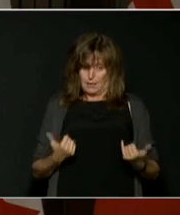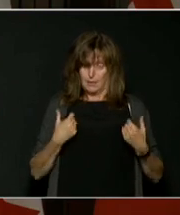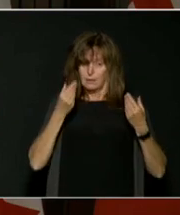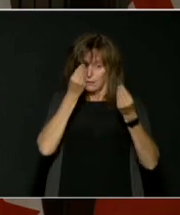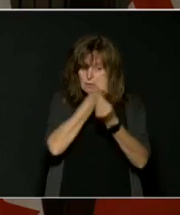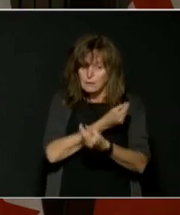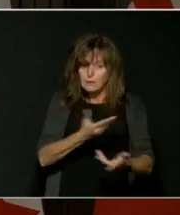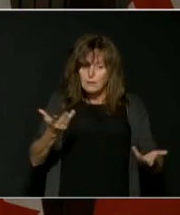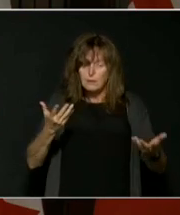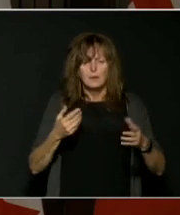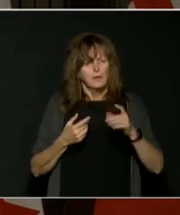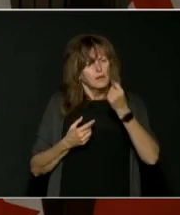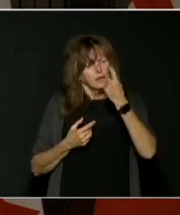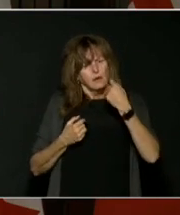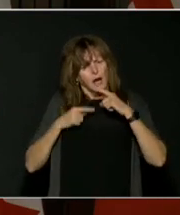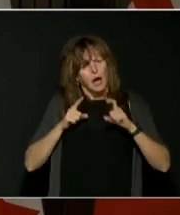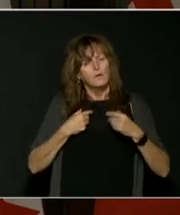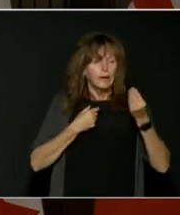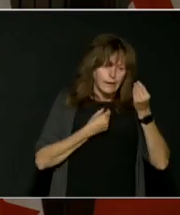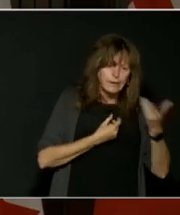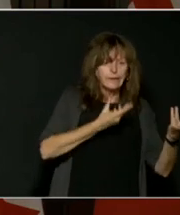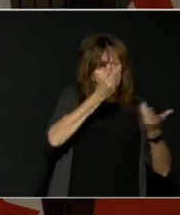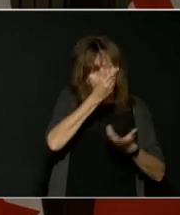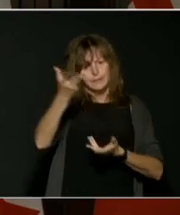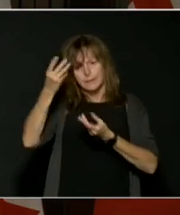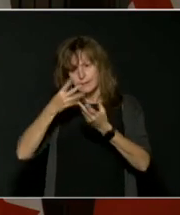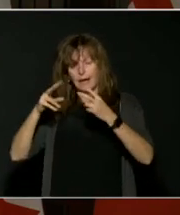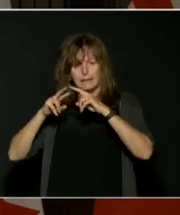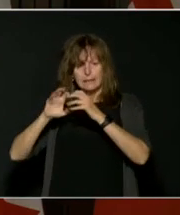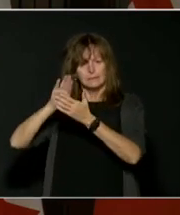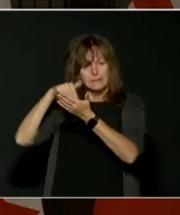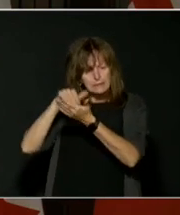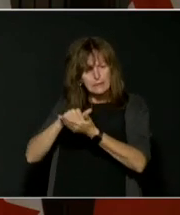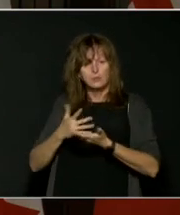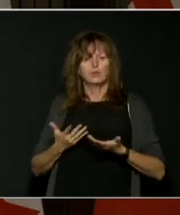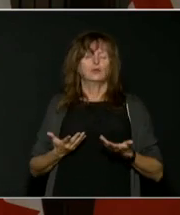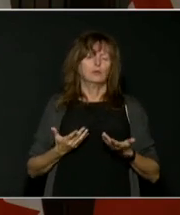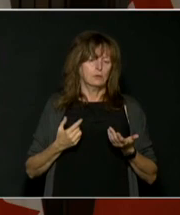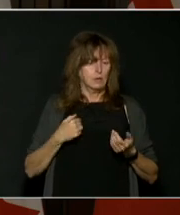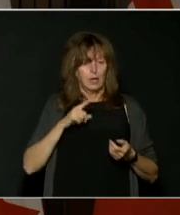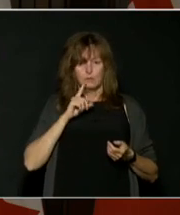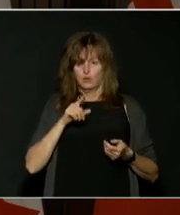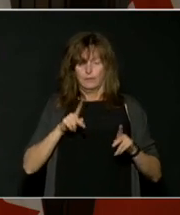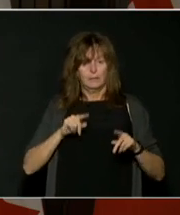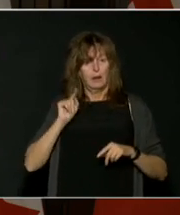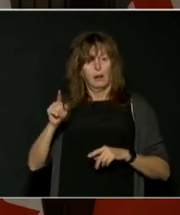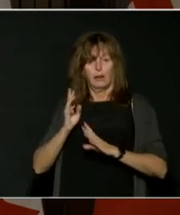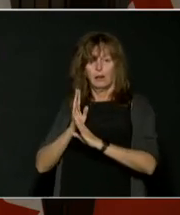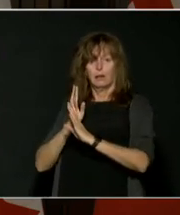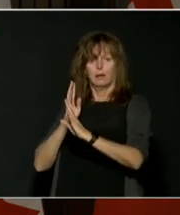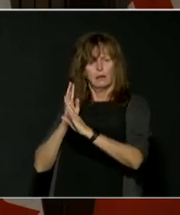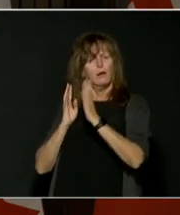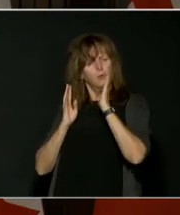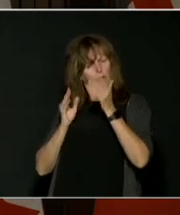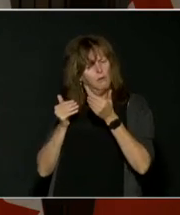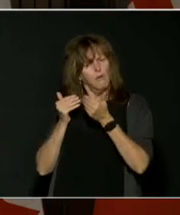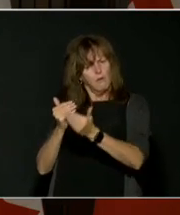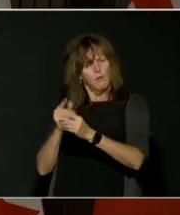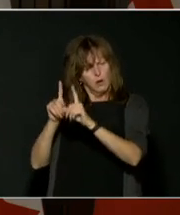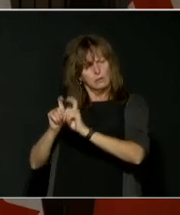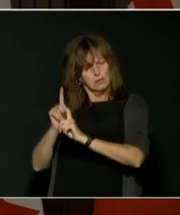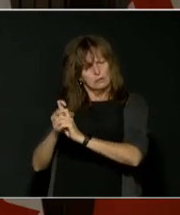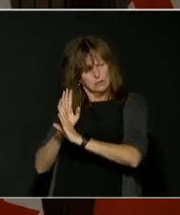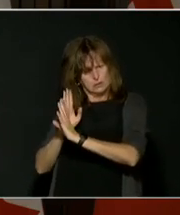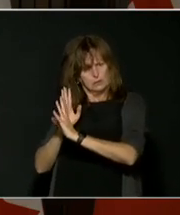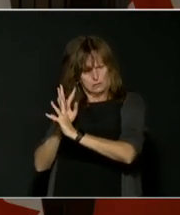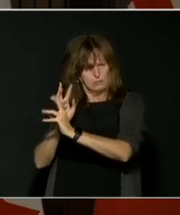assessment centers. So my expectation would be that the assessment centers will complete today as they were, and then this will likely have